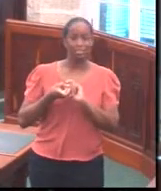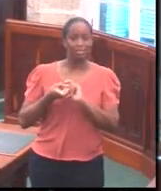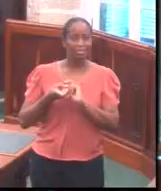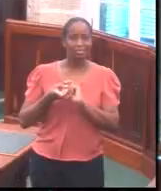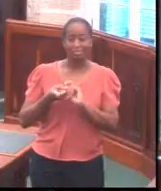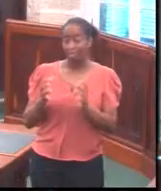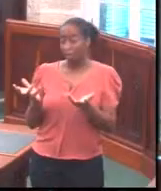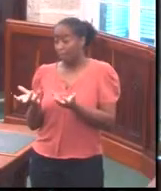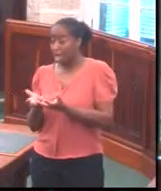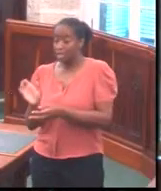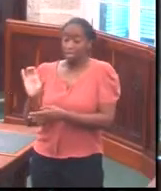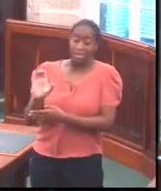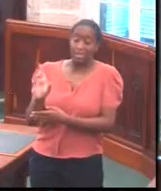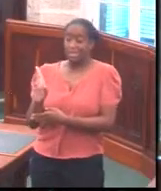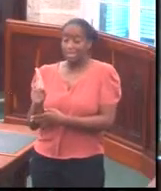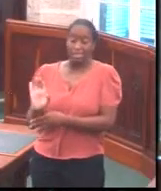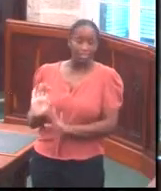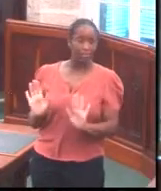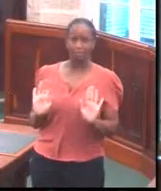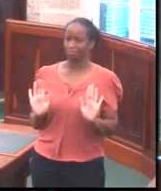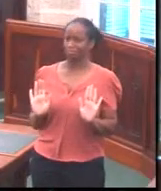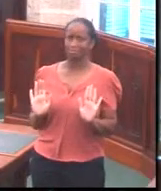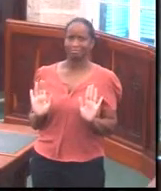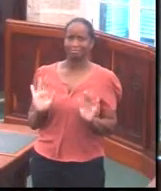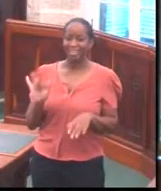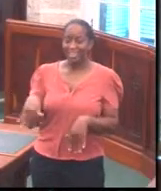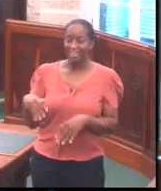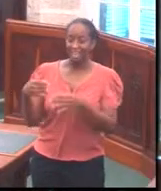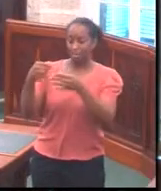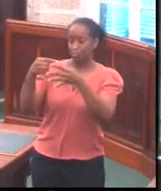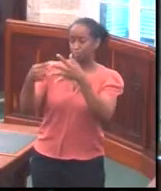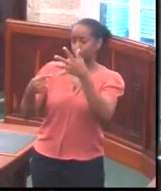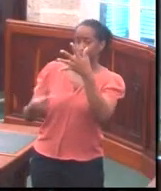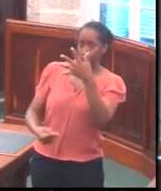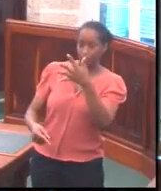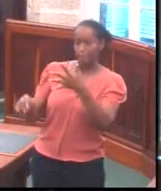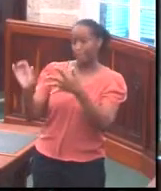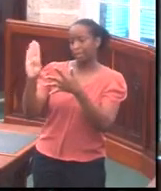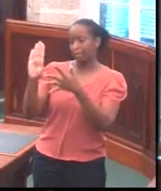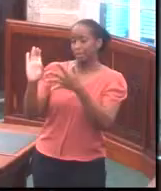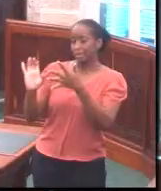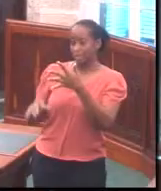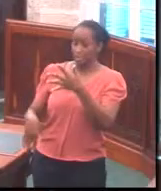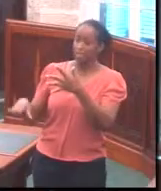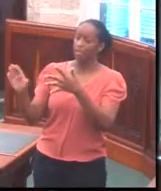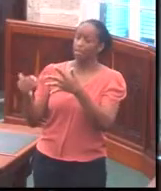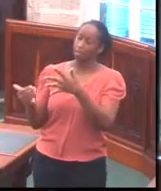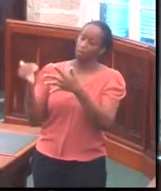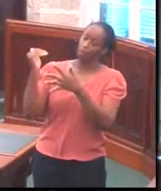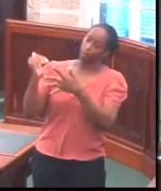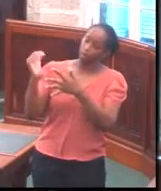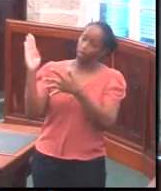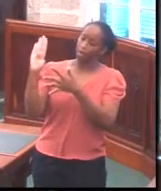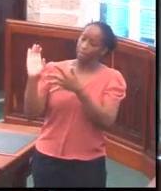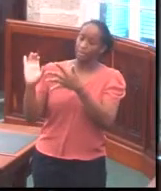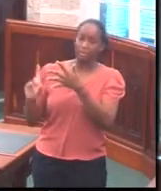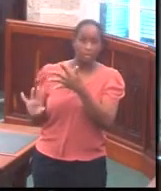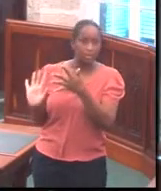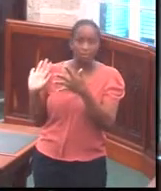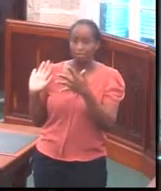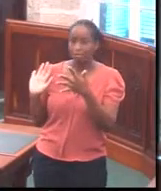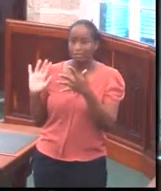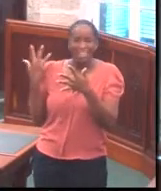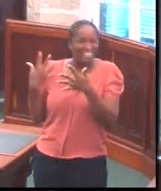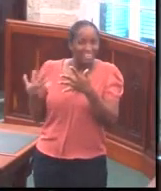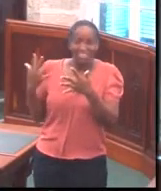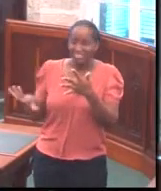renumbering. So your debate, anything you're speaking of, is limited to B, the impact that B has. It has nothing